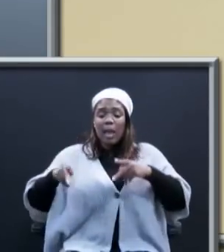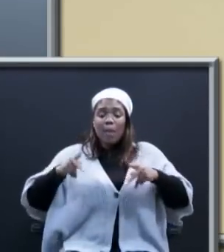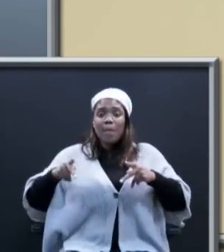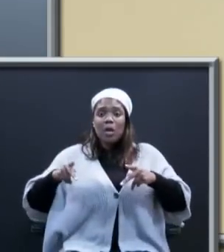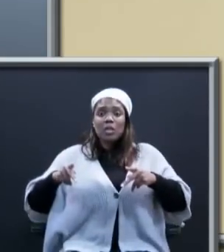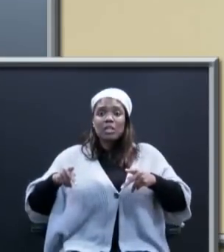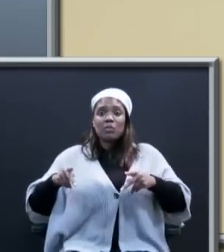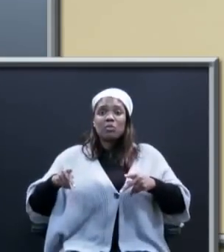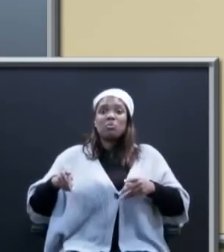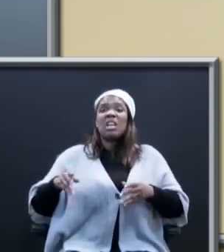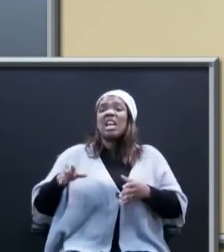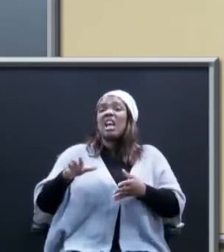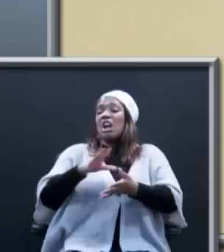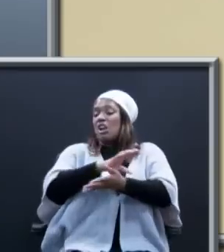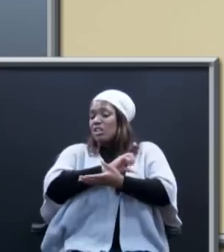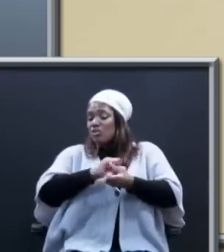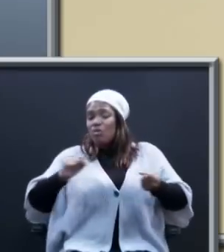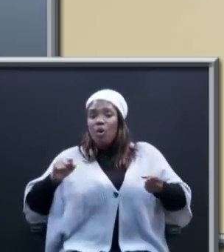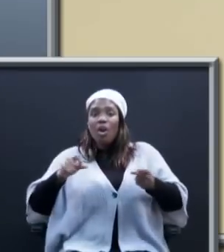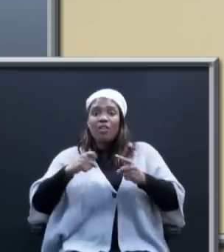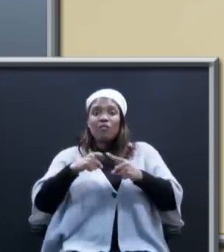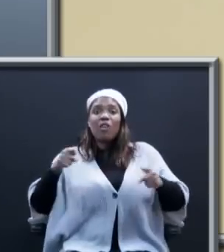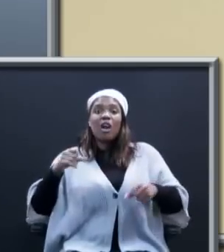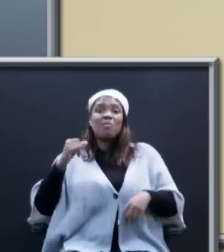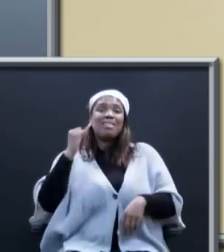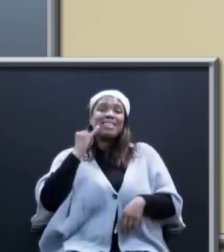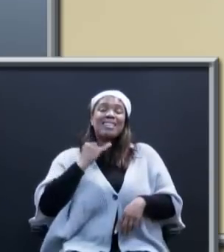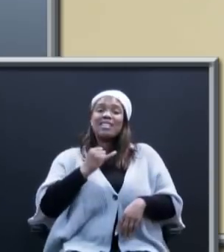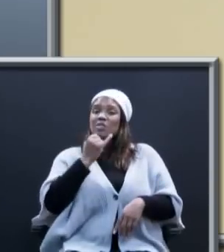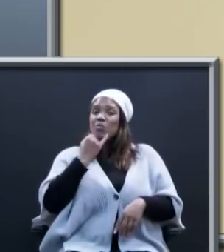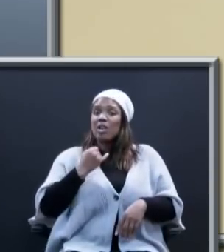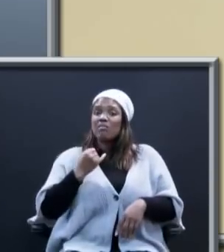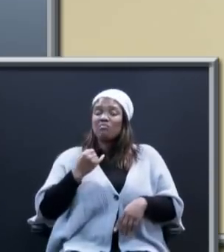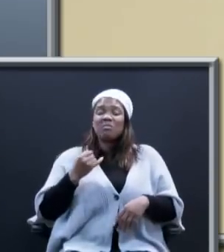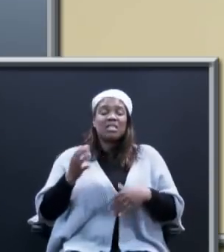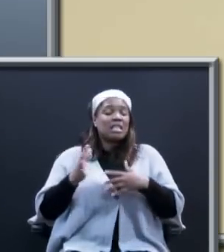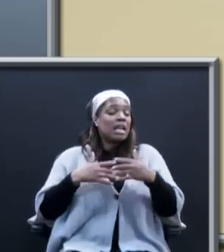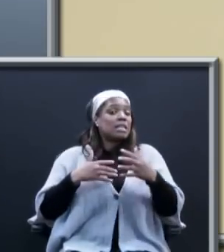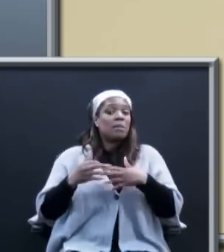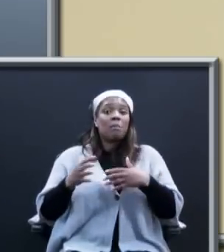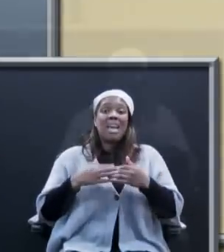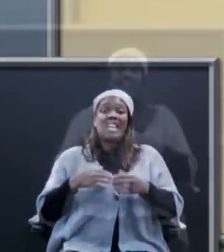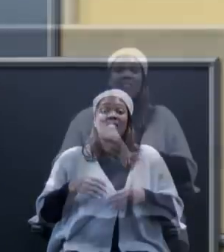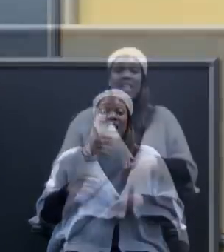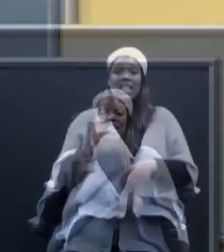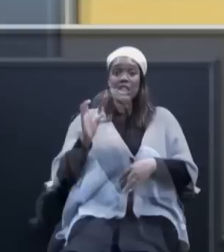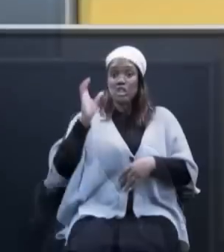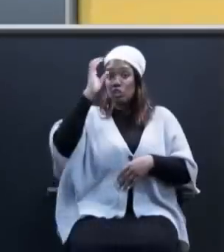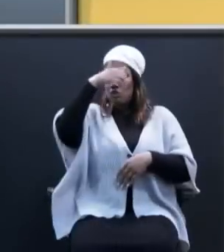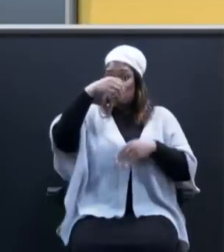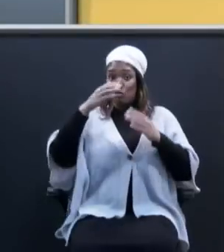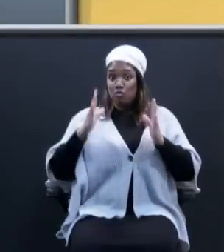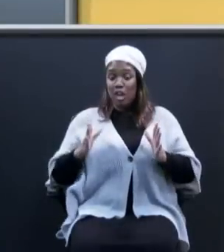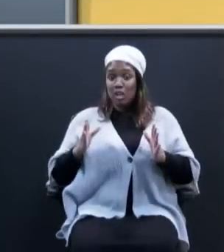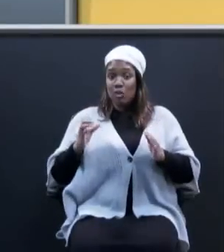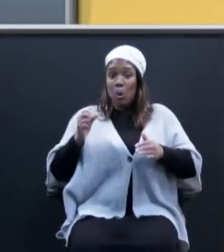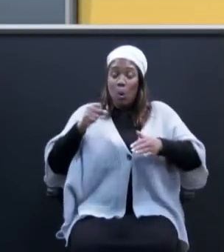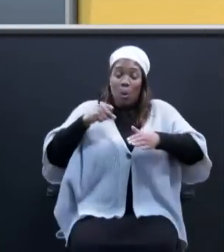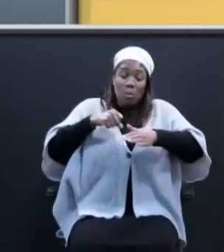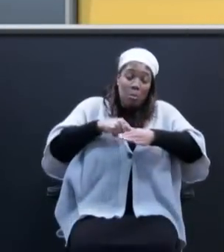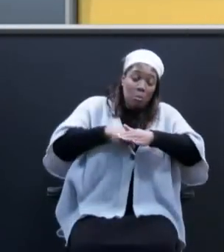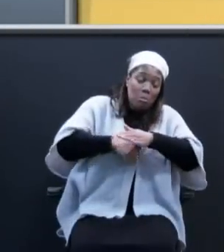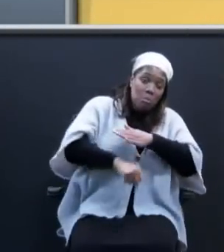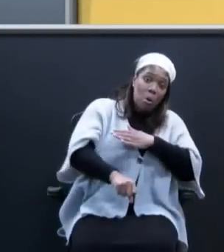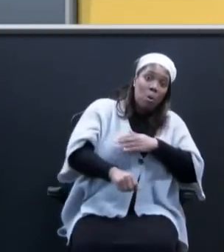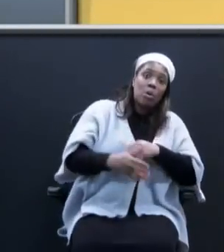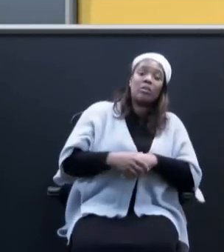the congregation of Israel, whether he be a stranger or born in the land. Now we know that the Lord ain't talking about cutting off